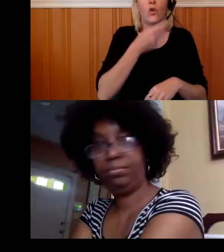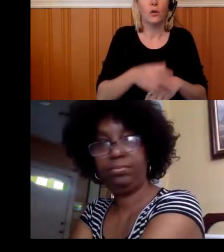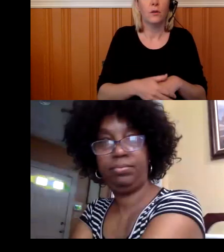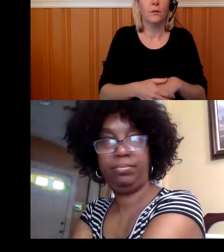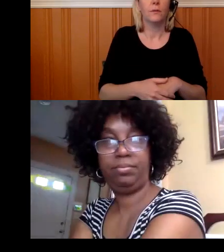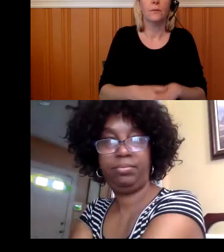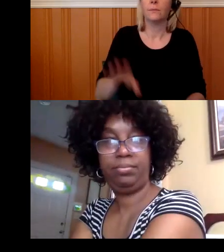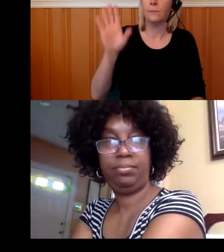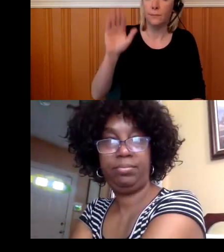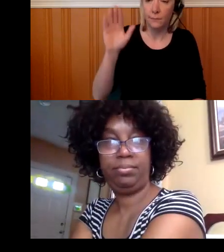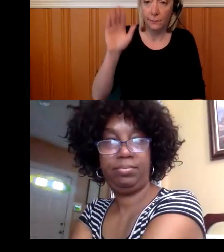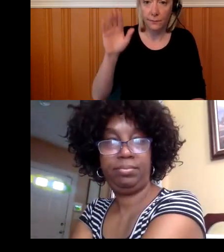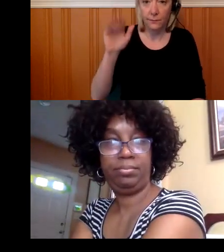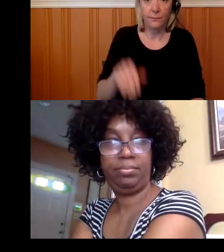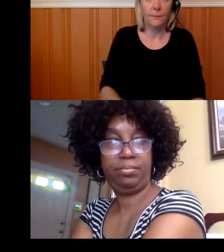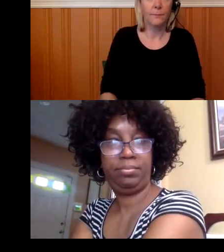Marin.